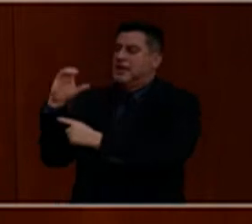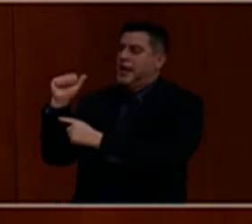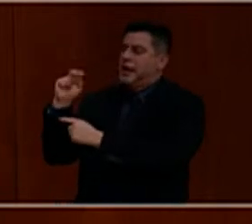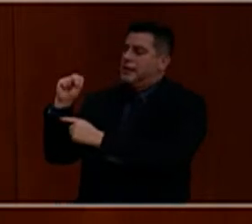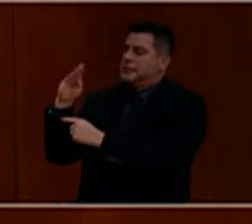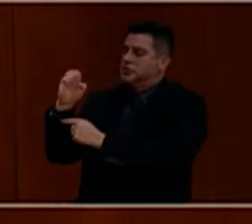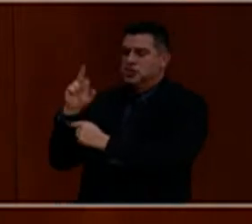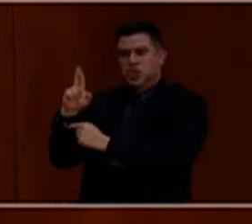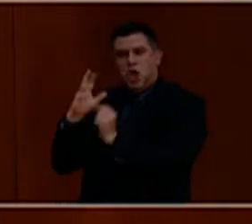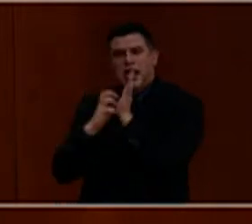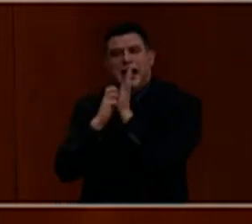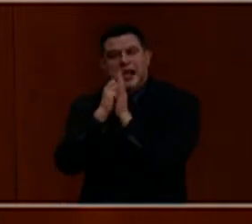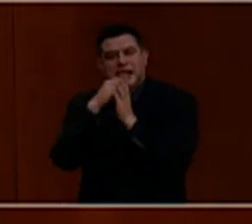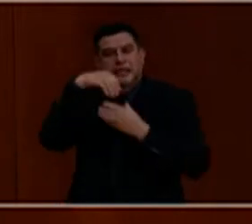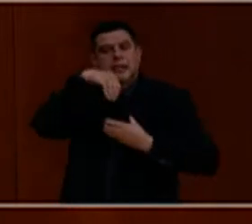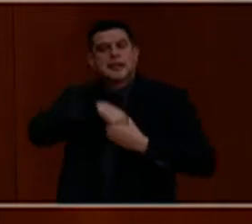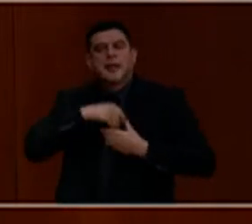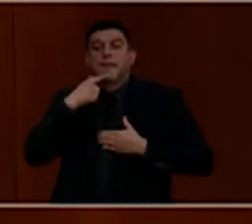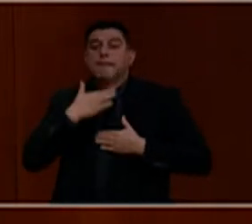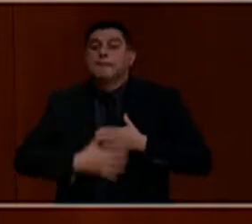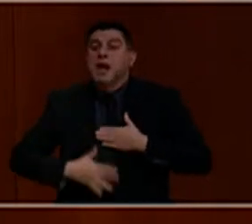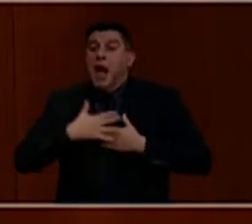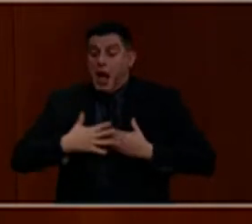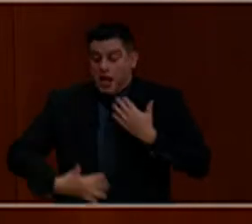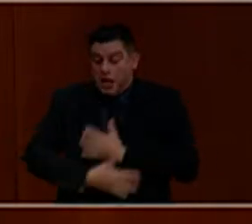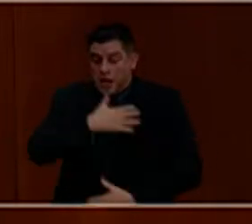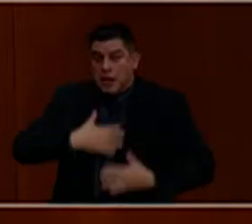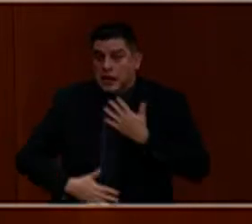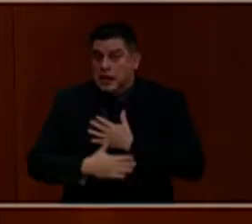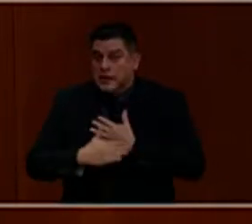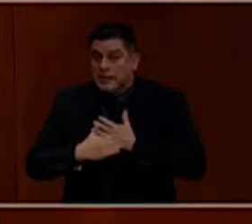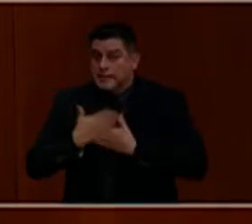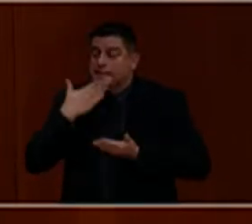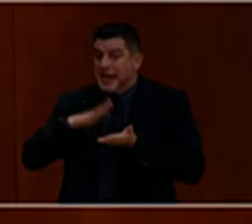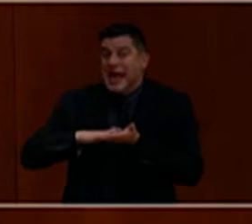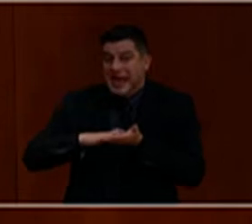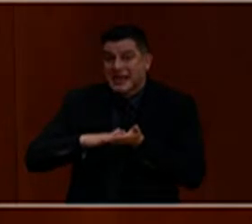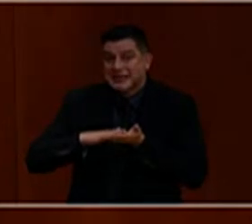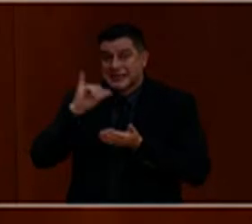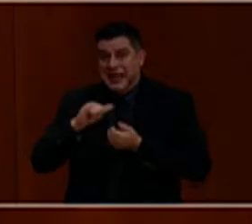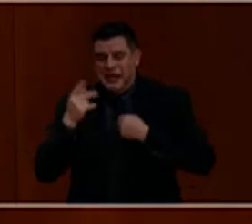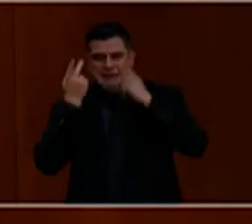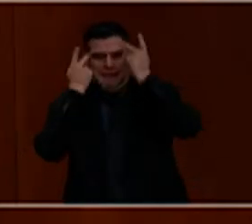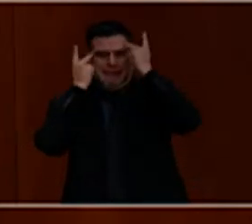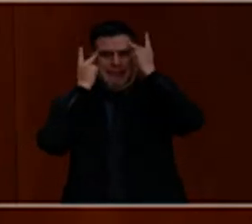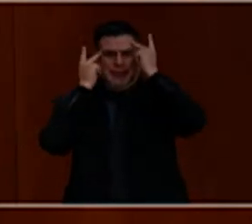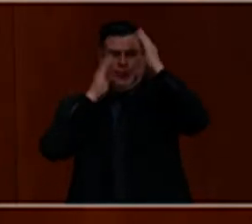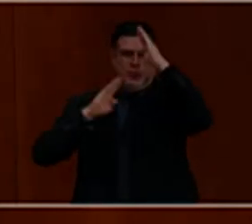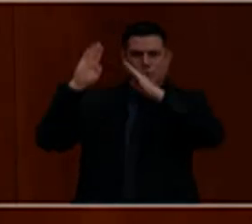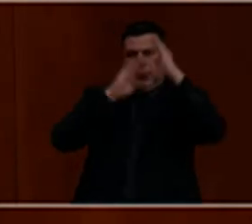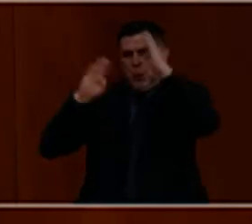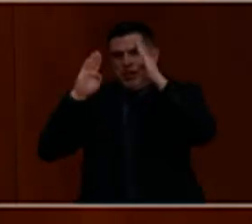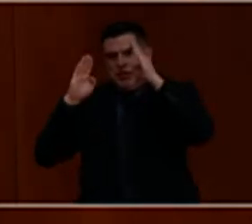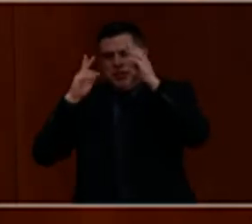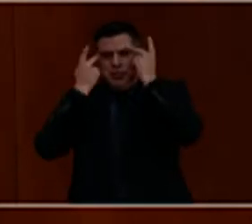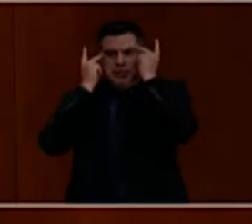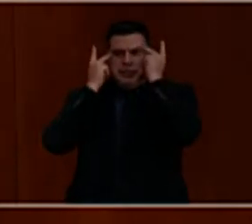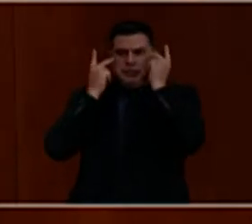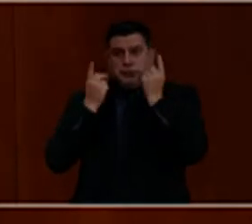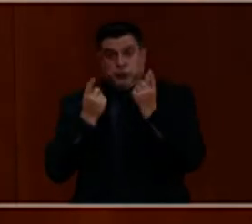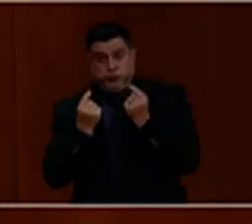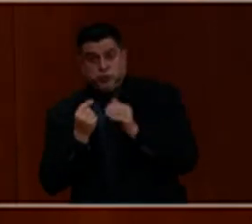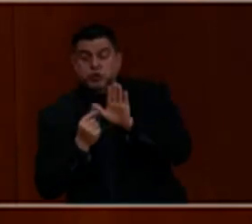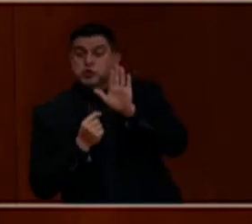that point in time. She was running 104 fevers, and her oncologist was extremely concerned, and he stayed very,